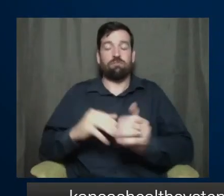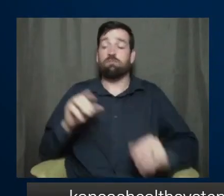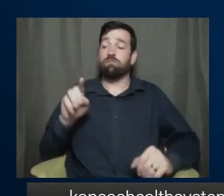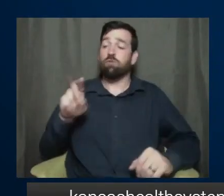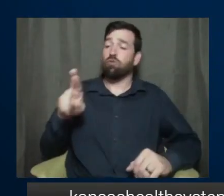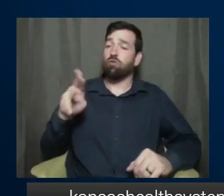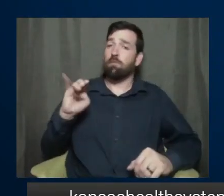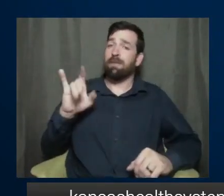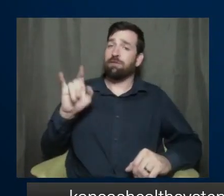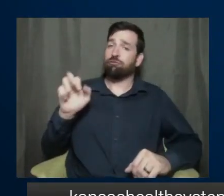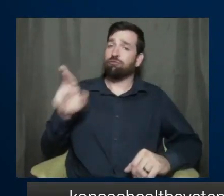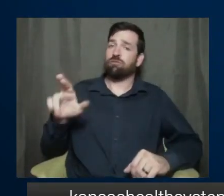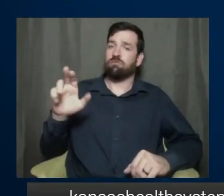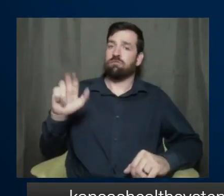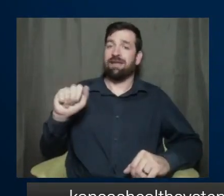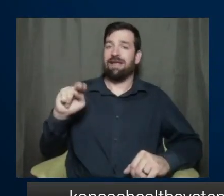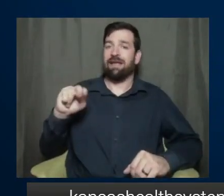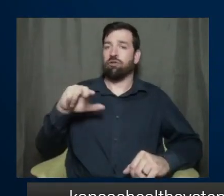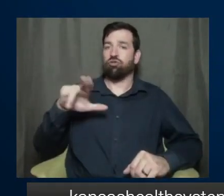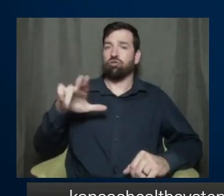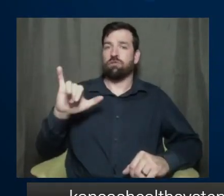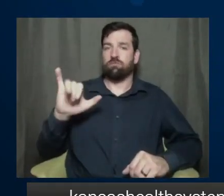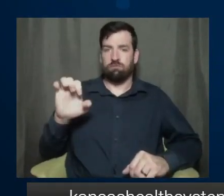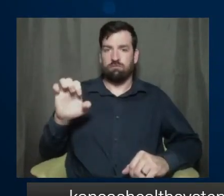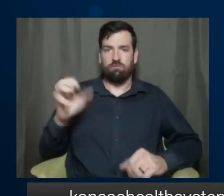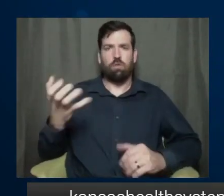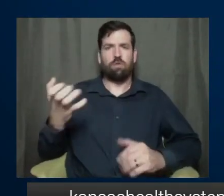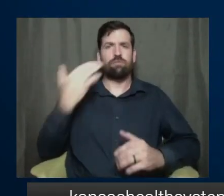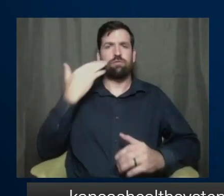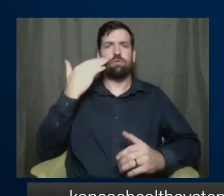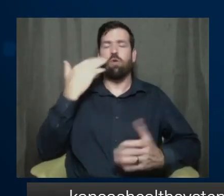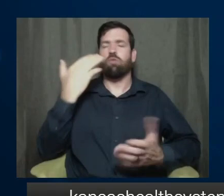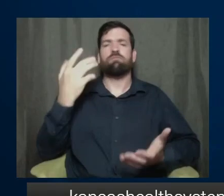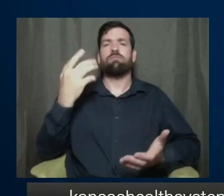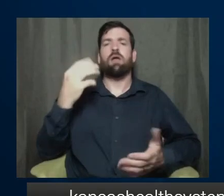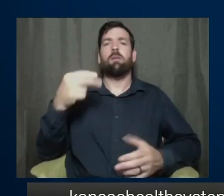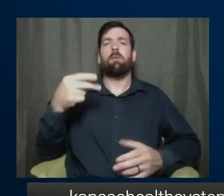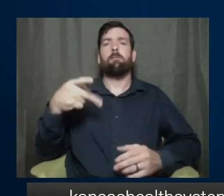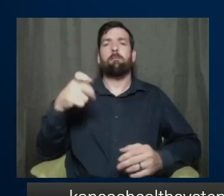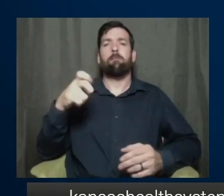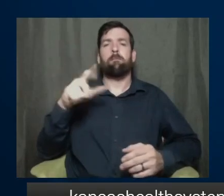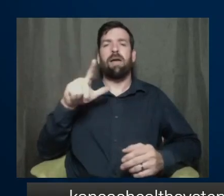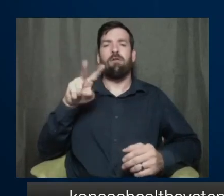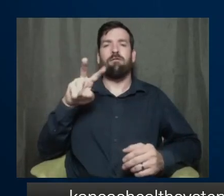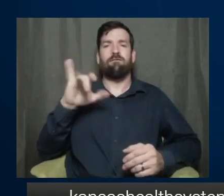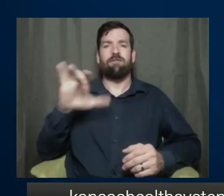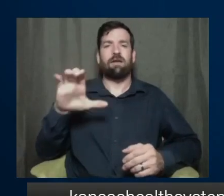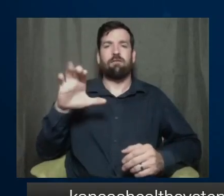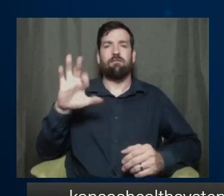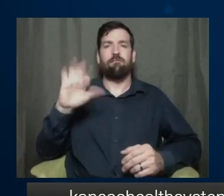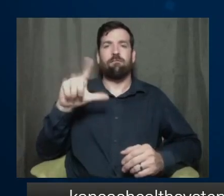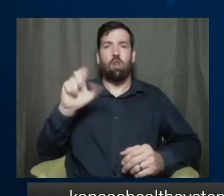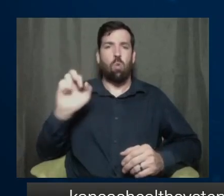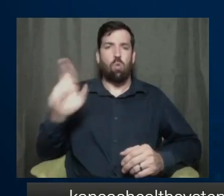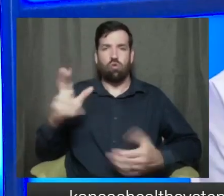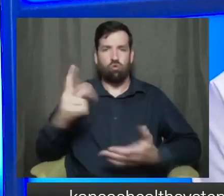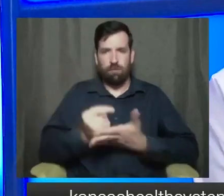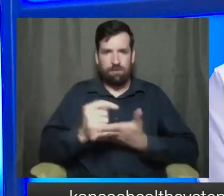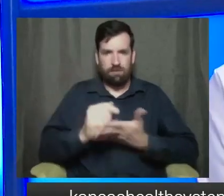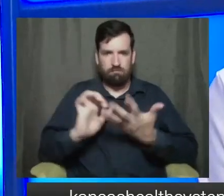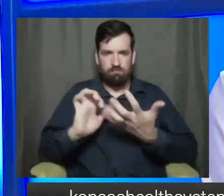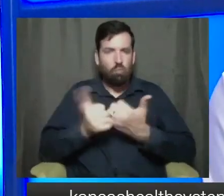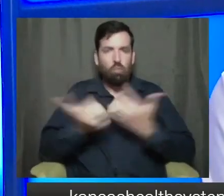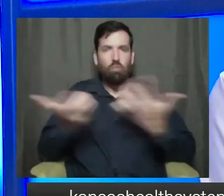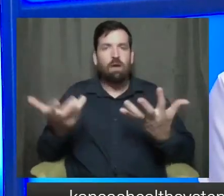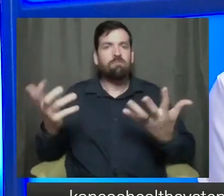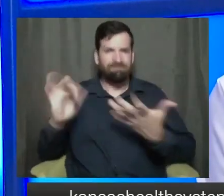we talked about pelvic floor issues. What are treatments for that? And how do you know if you need to see a doctor? Well, I would say you